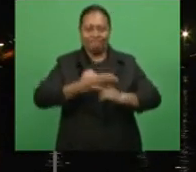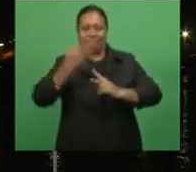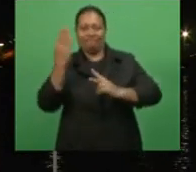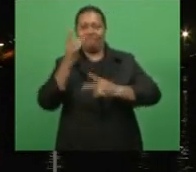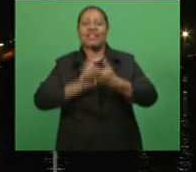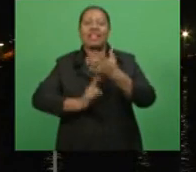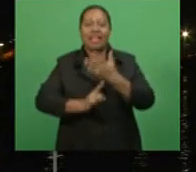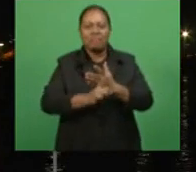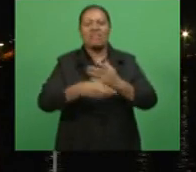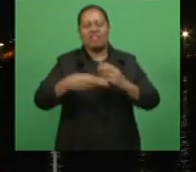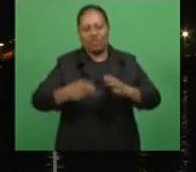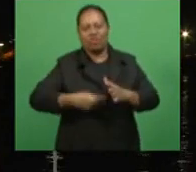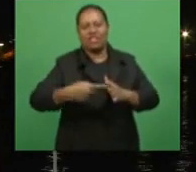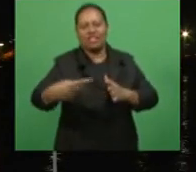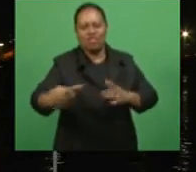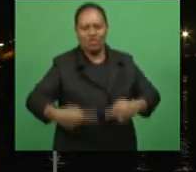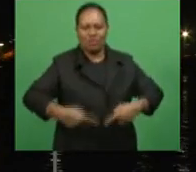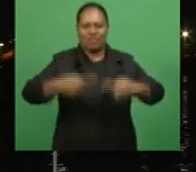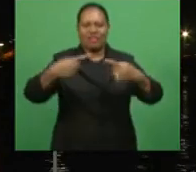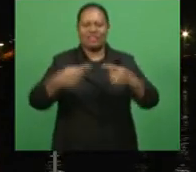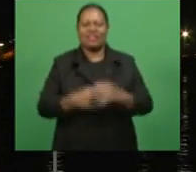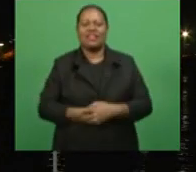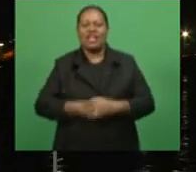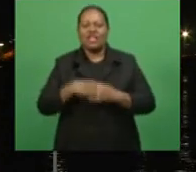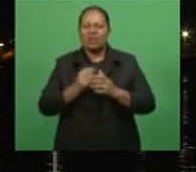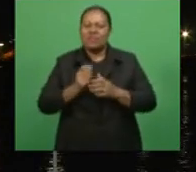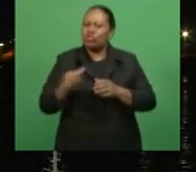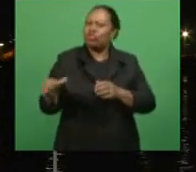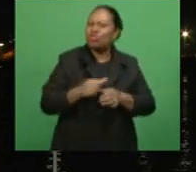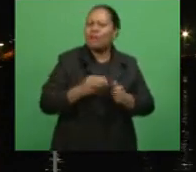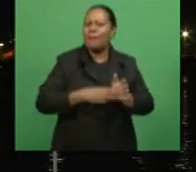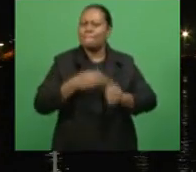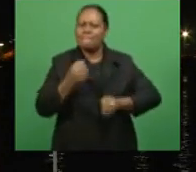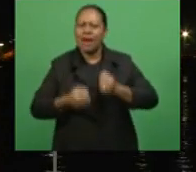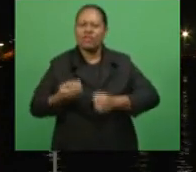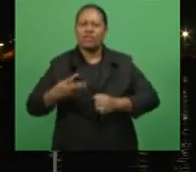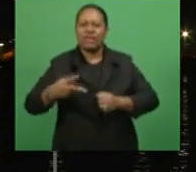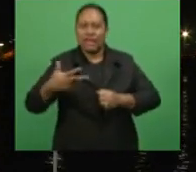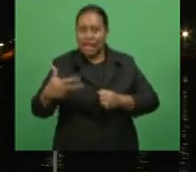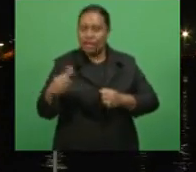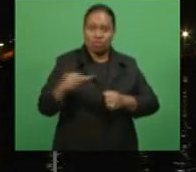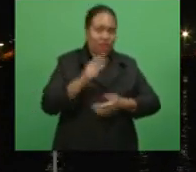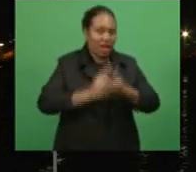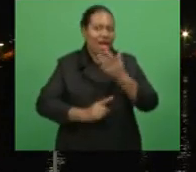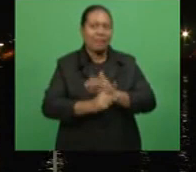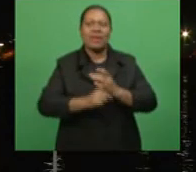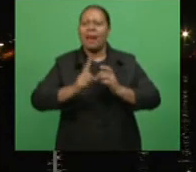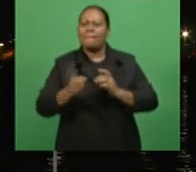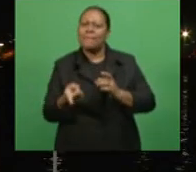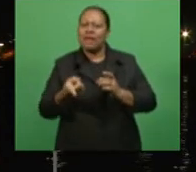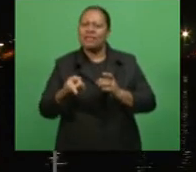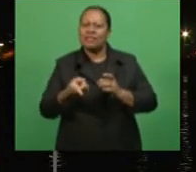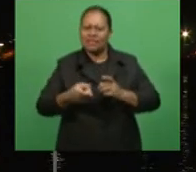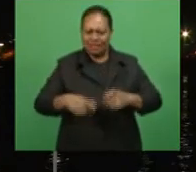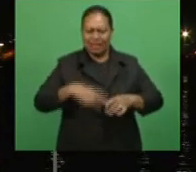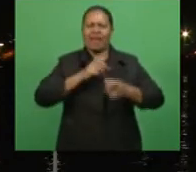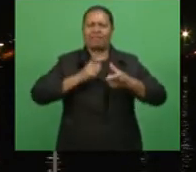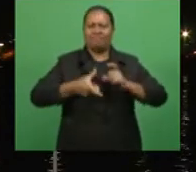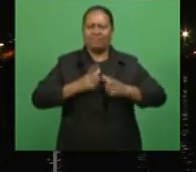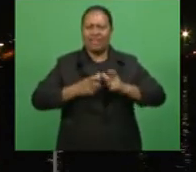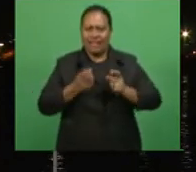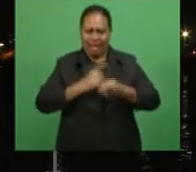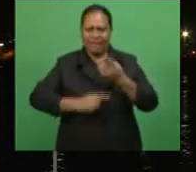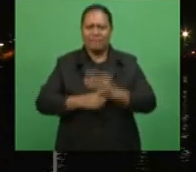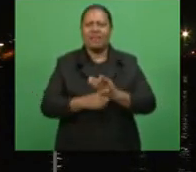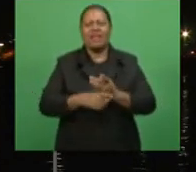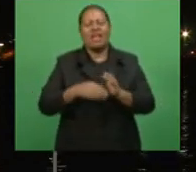been lifted. The tournament was scheduled to begin on March 28th with 12 rounds of competition. Due to the current crisis, the